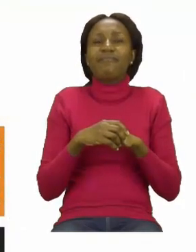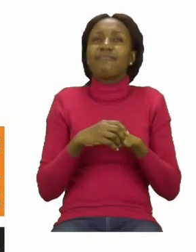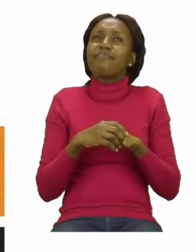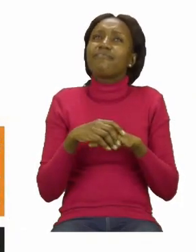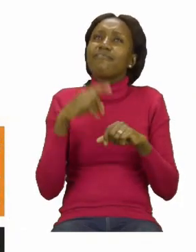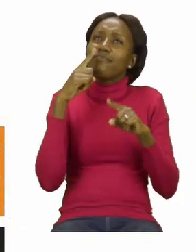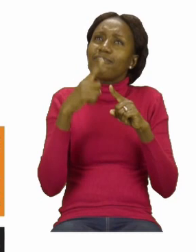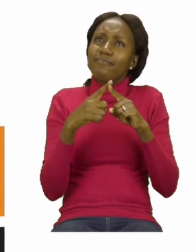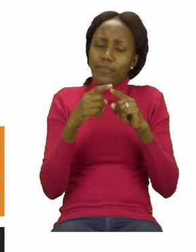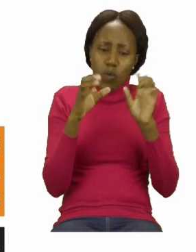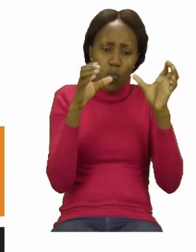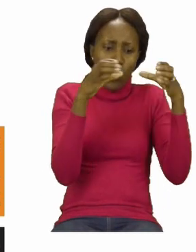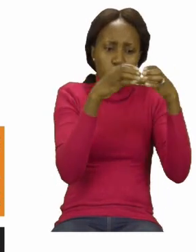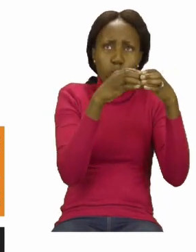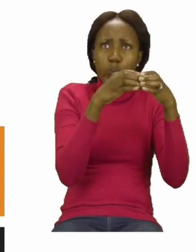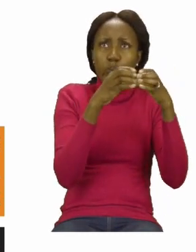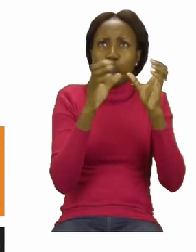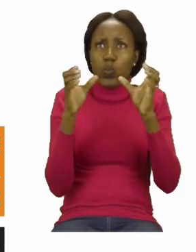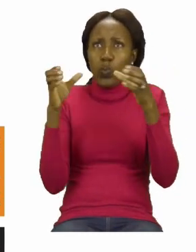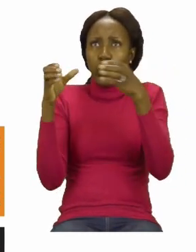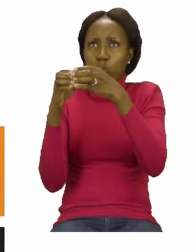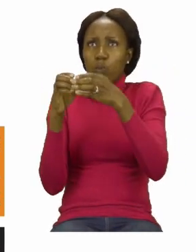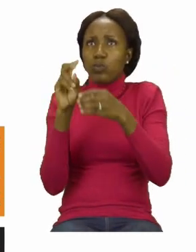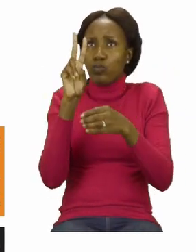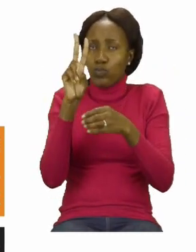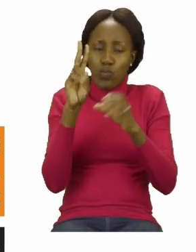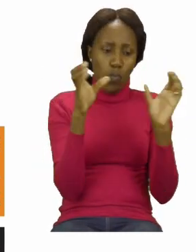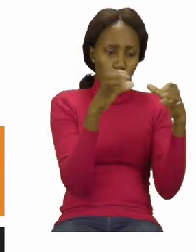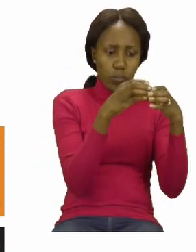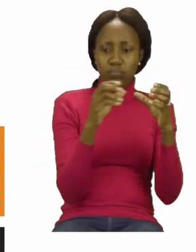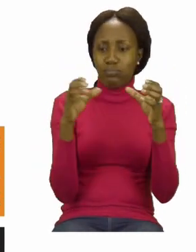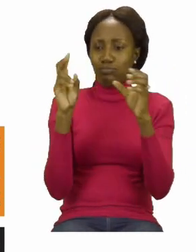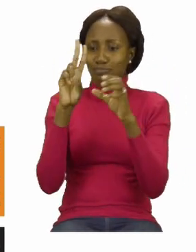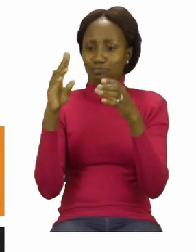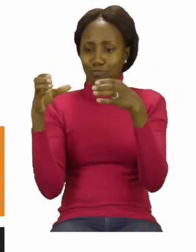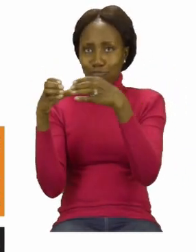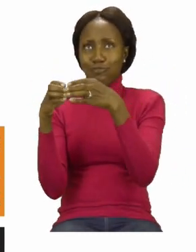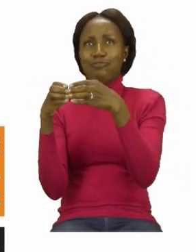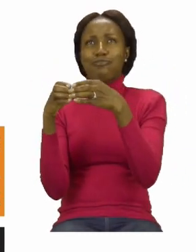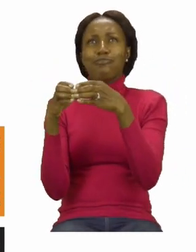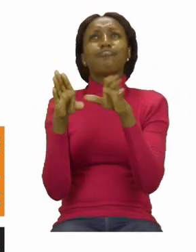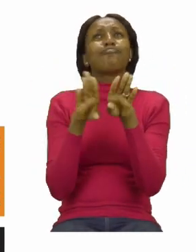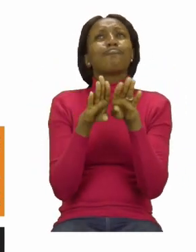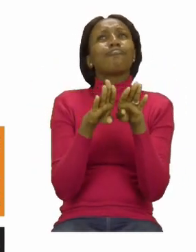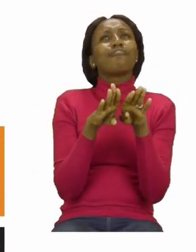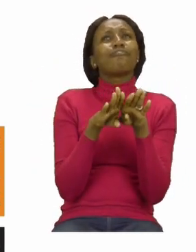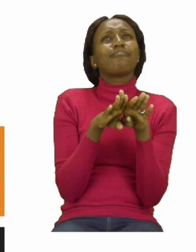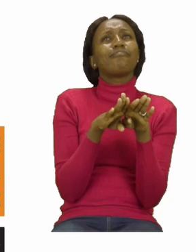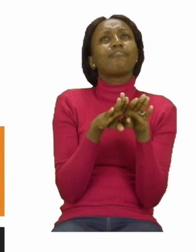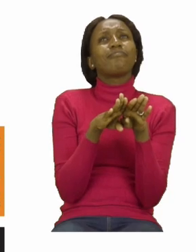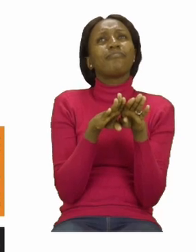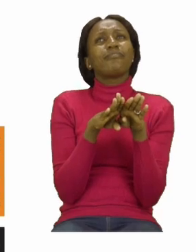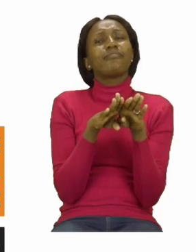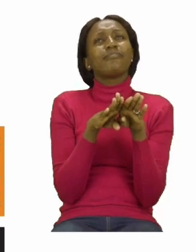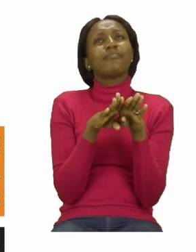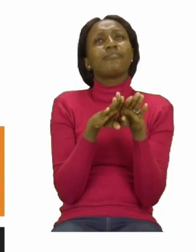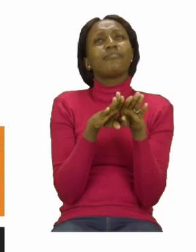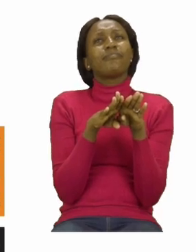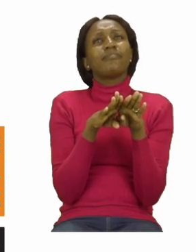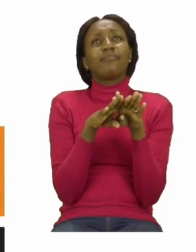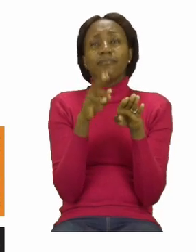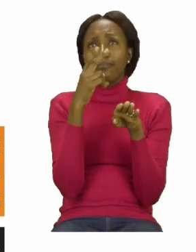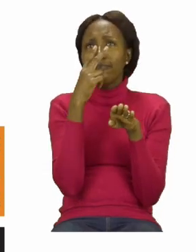make groups of 2. So we need to make groups of 2. Let's take a look at the